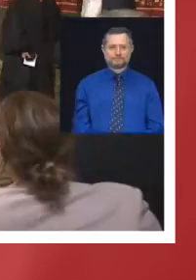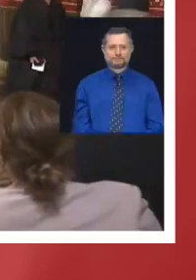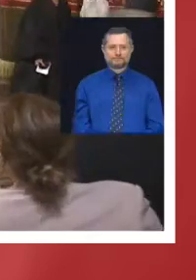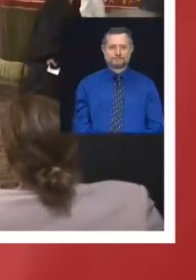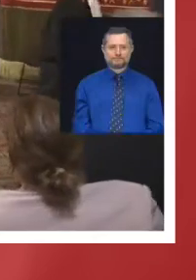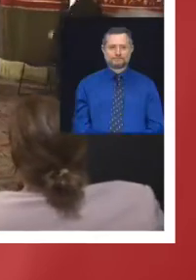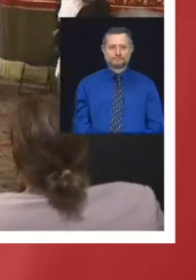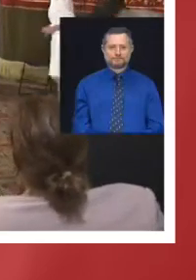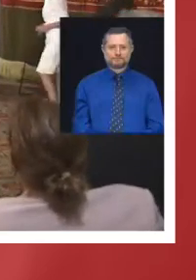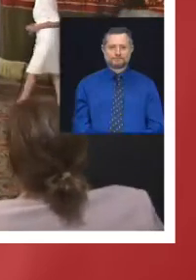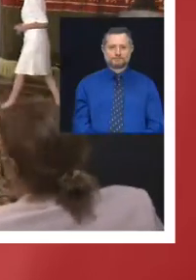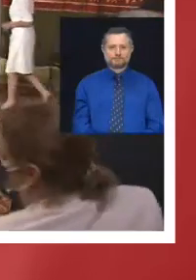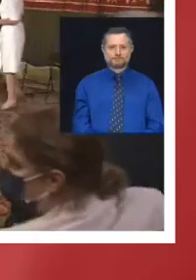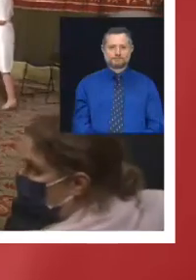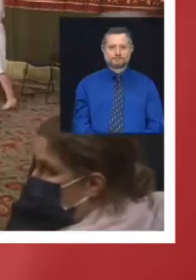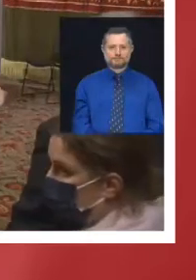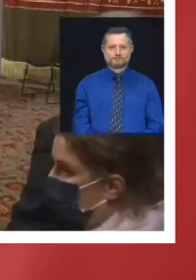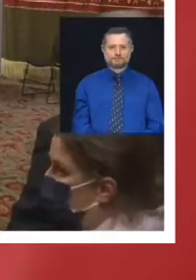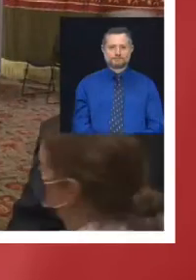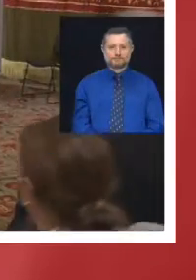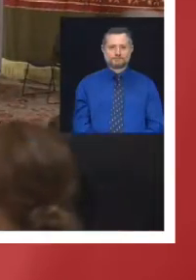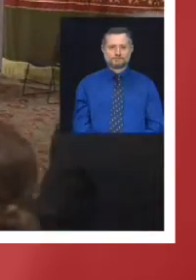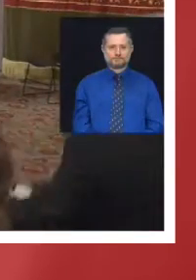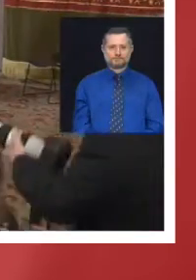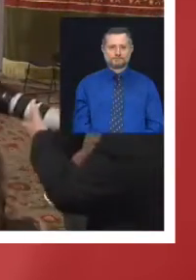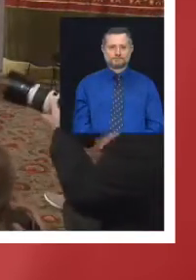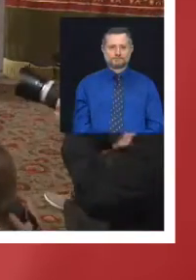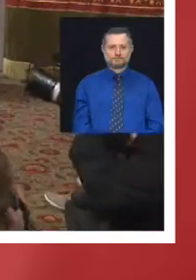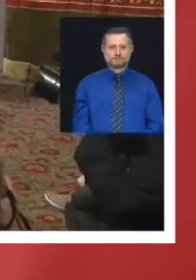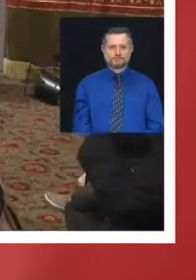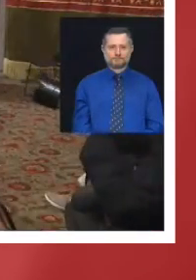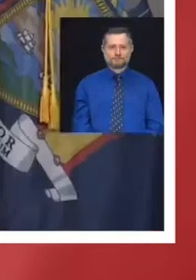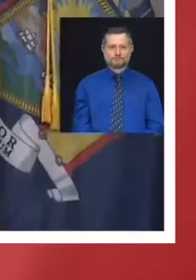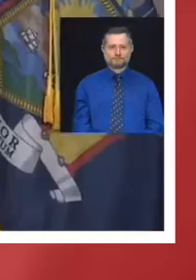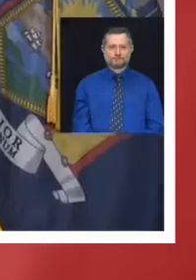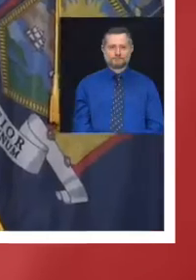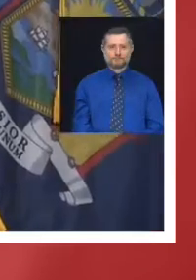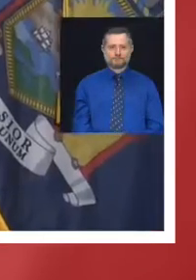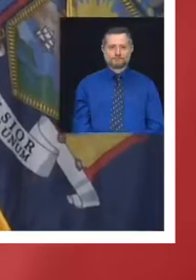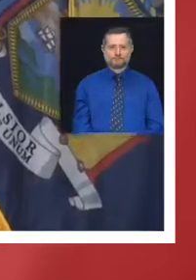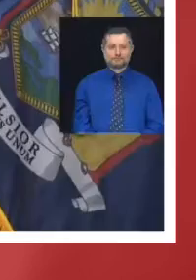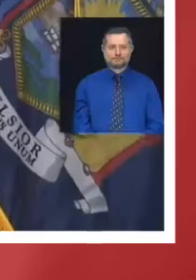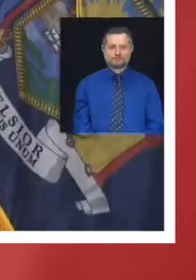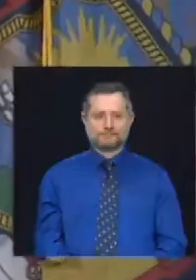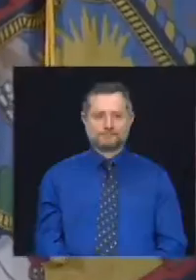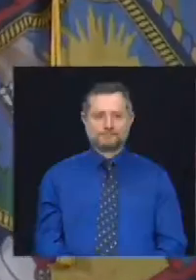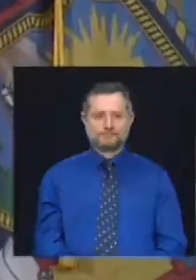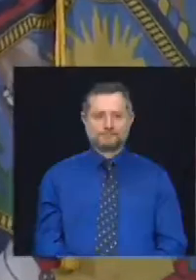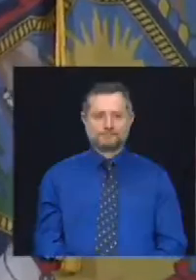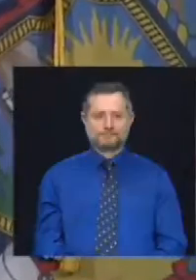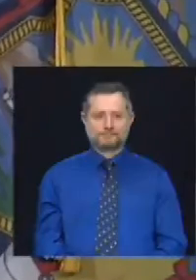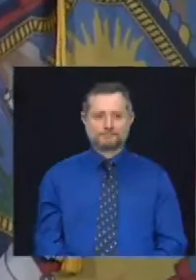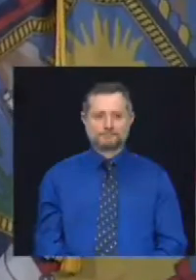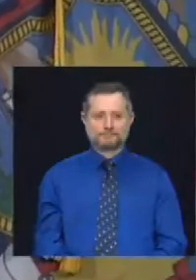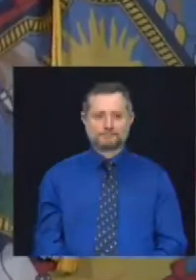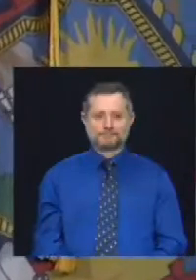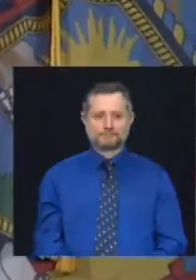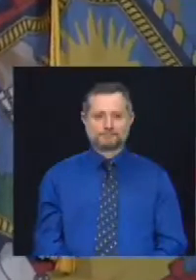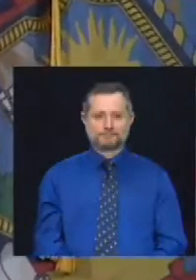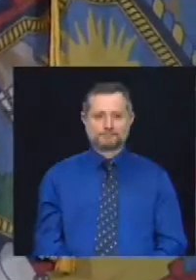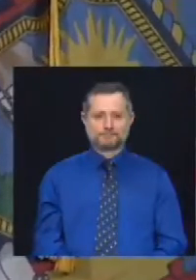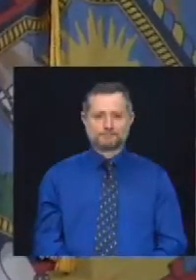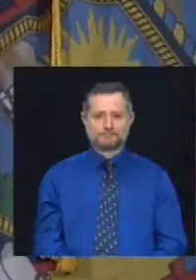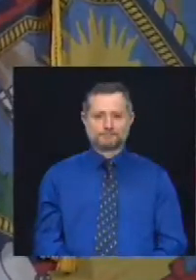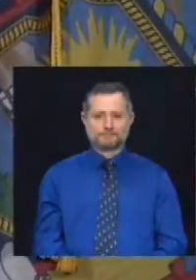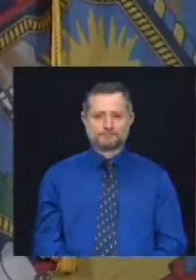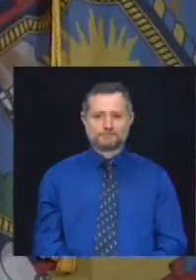formal ceremony in Albany this morning. It looks like we may hear from the lieutenant from the governor. You'll soon find that brevity is the hallmark of my